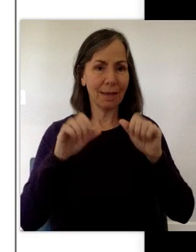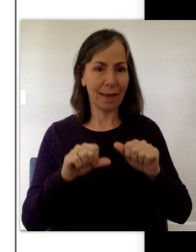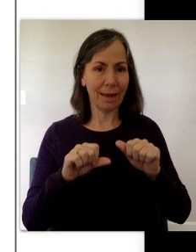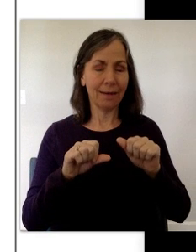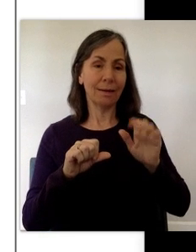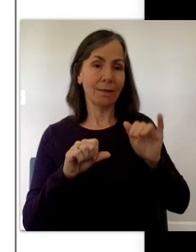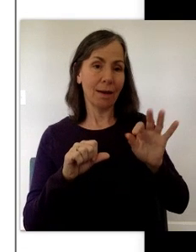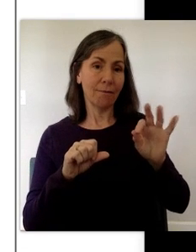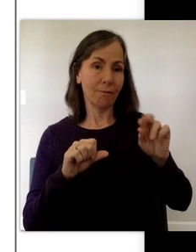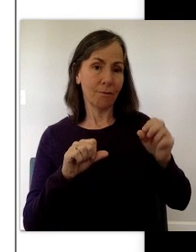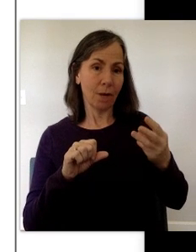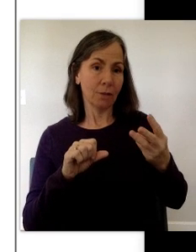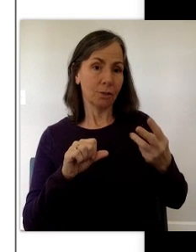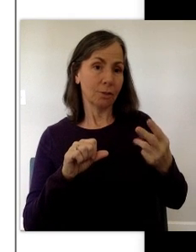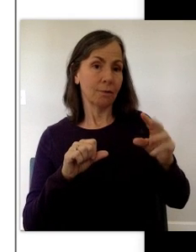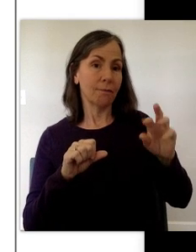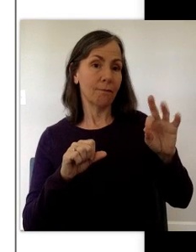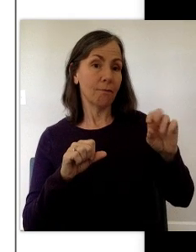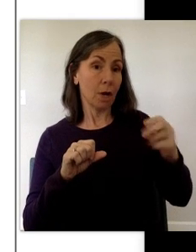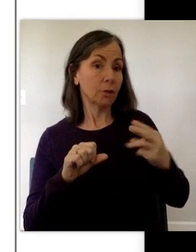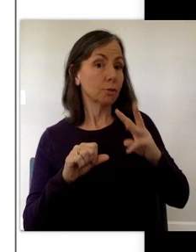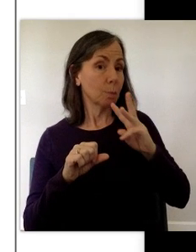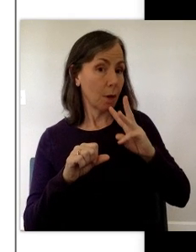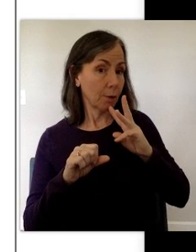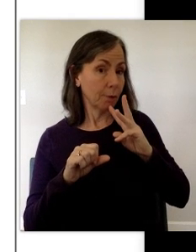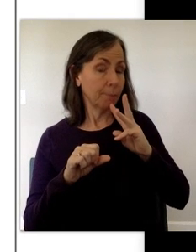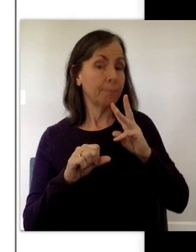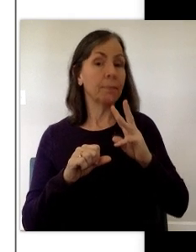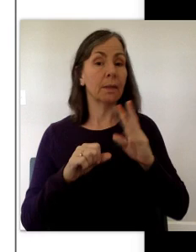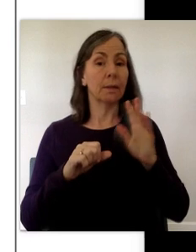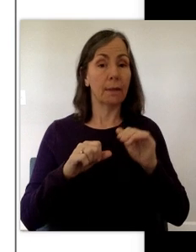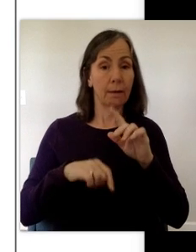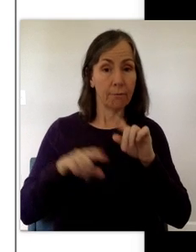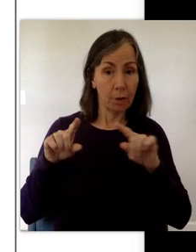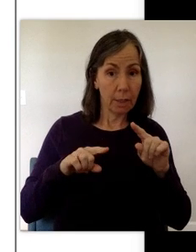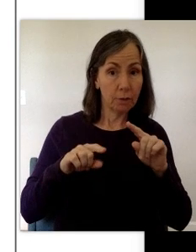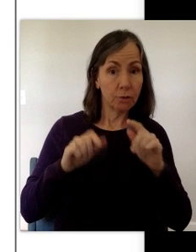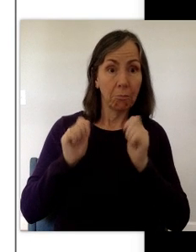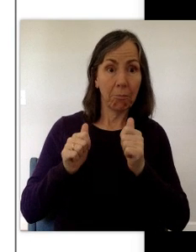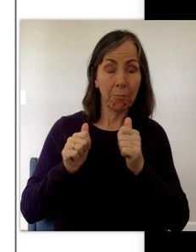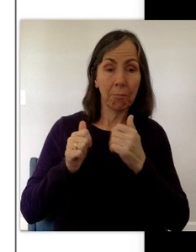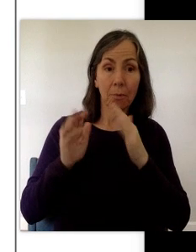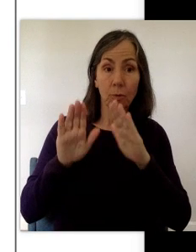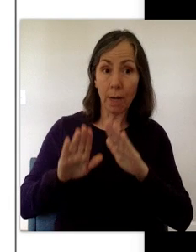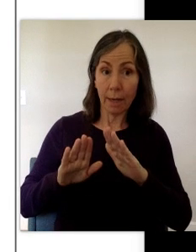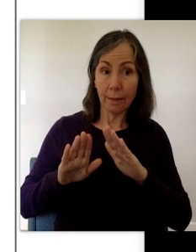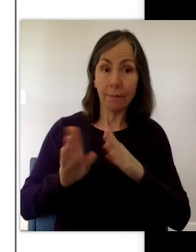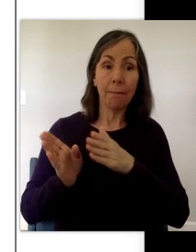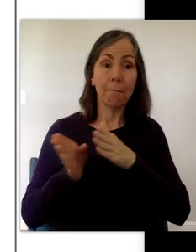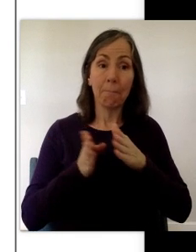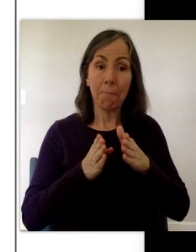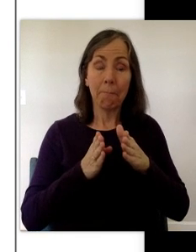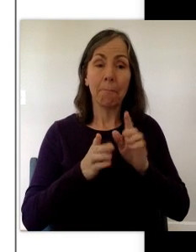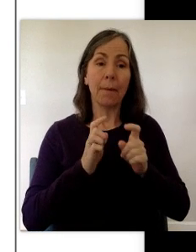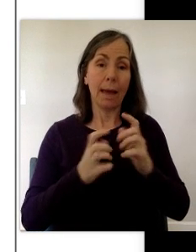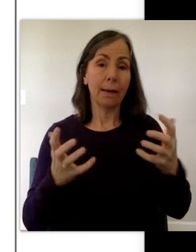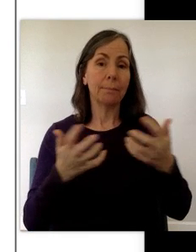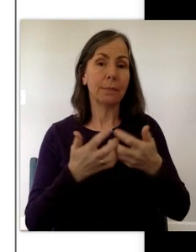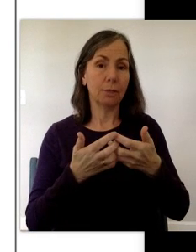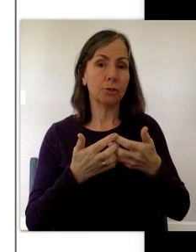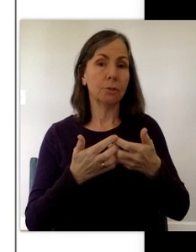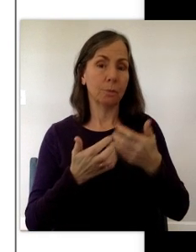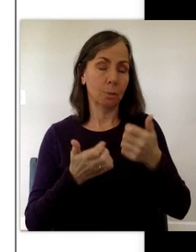water. Okay, so notice how I took the variation, the good variation, and then wrote